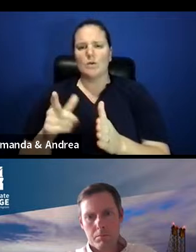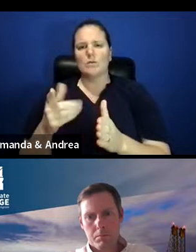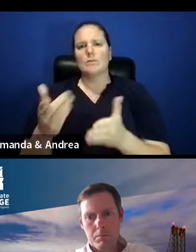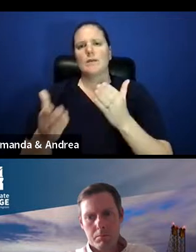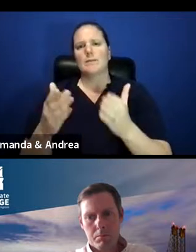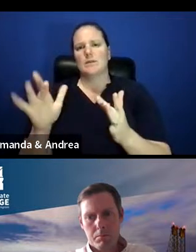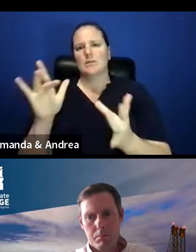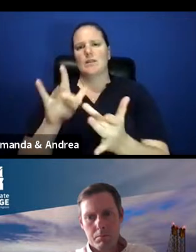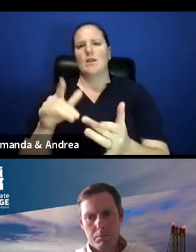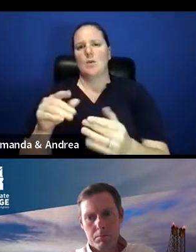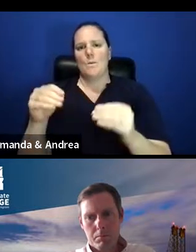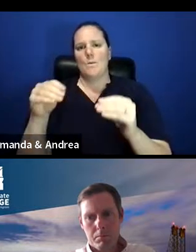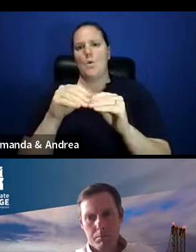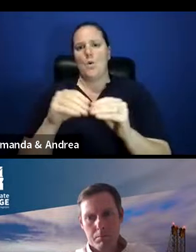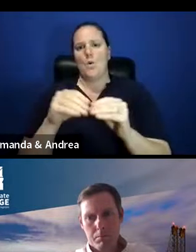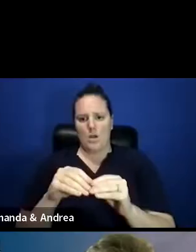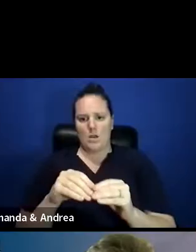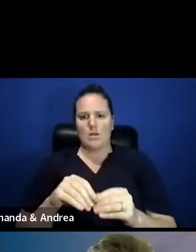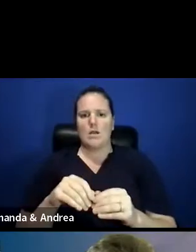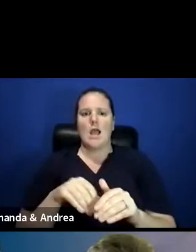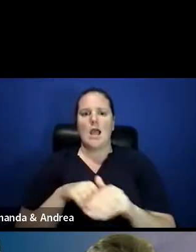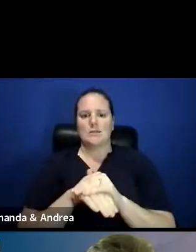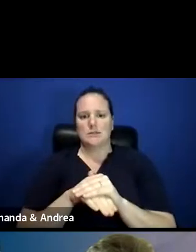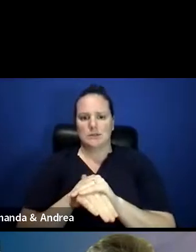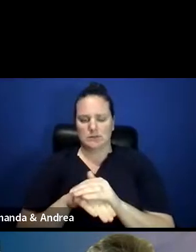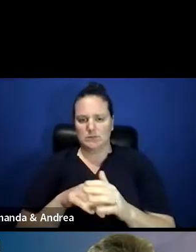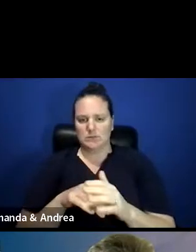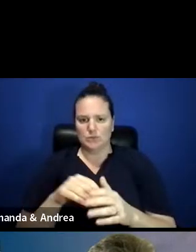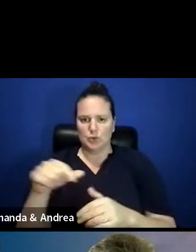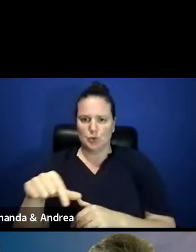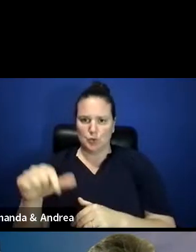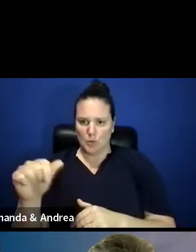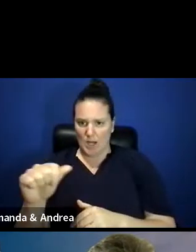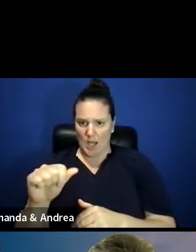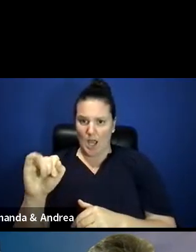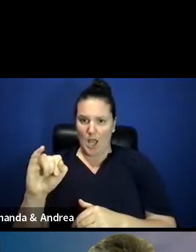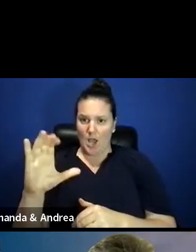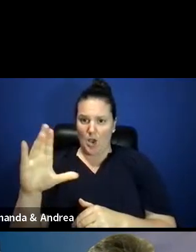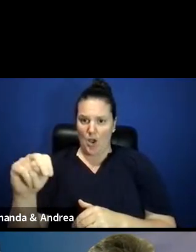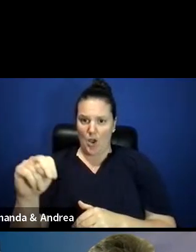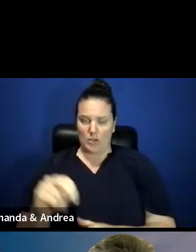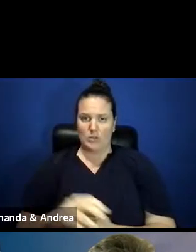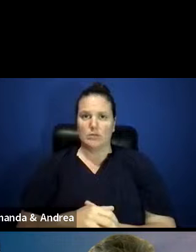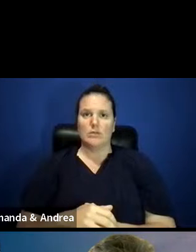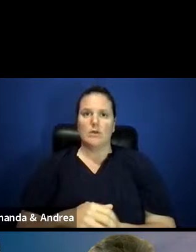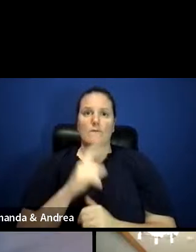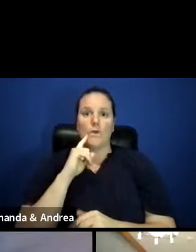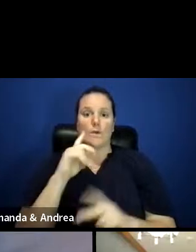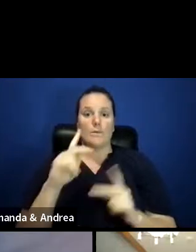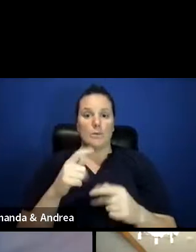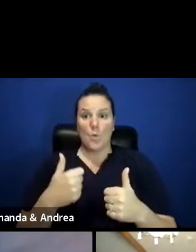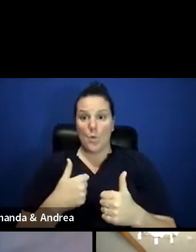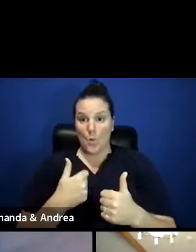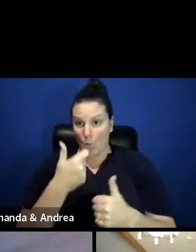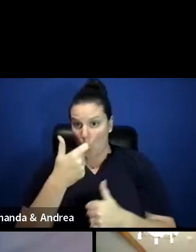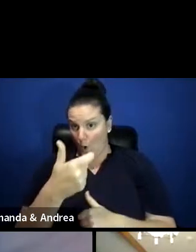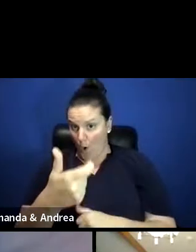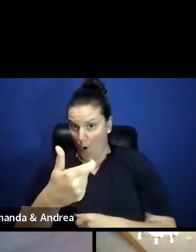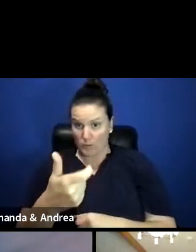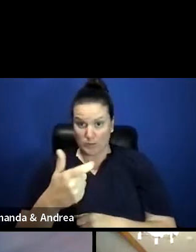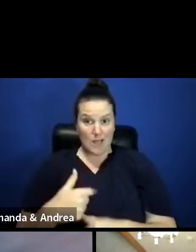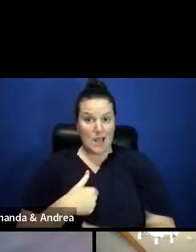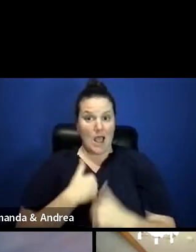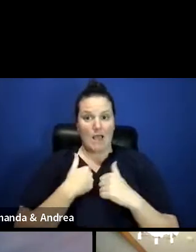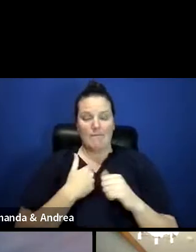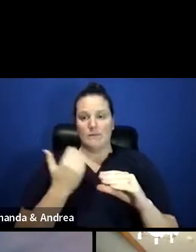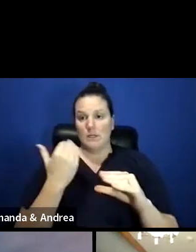click the More button to access the Q&A icon. For those who are watching the live stream, you can email